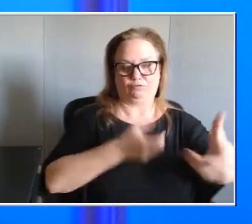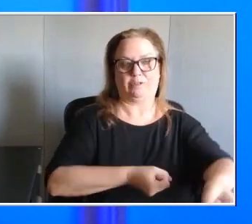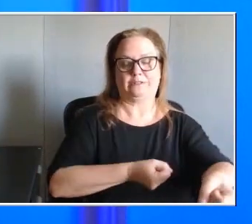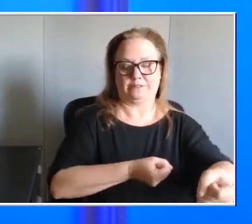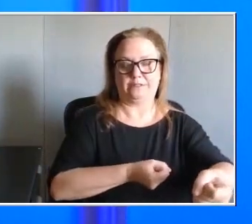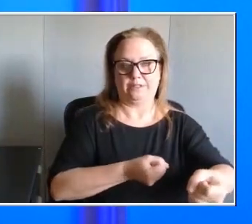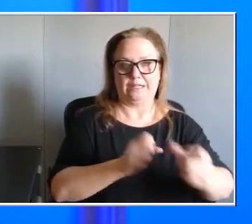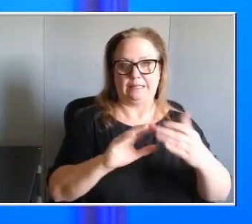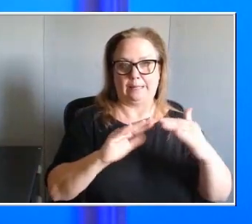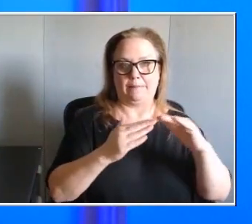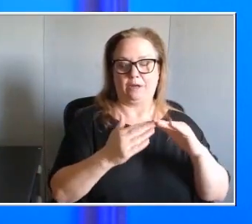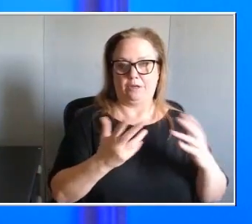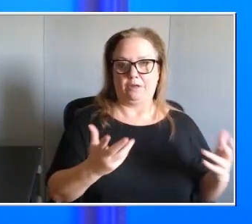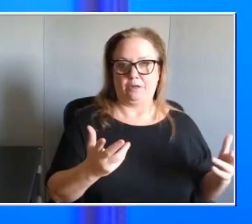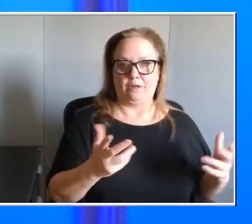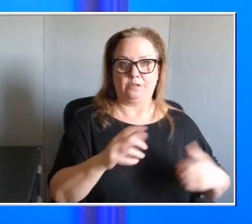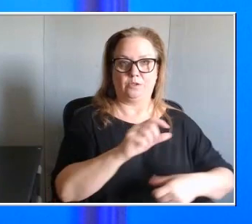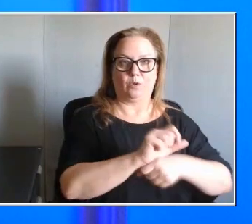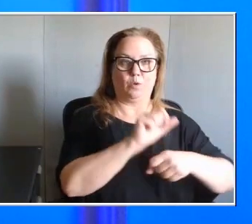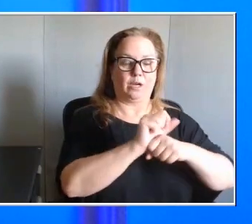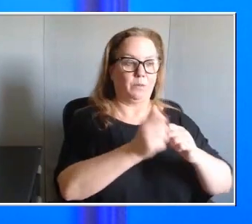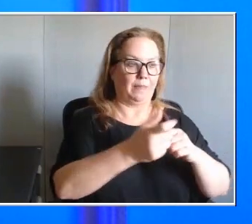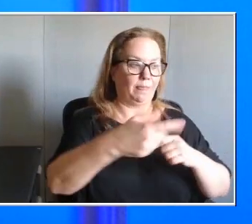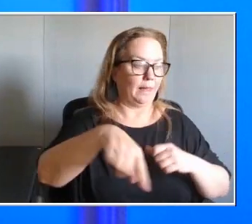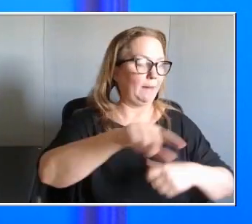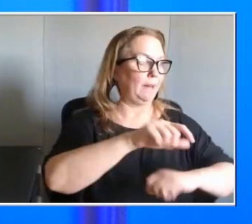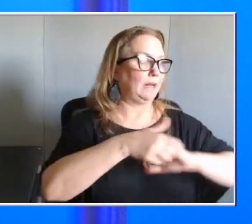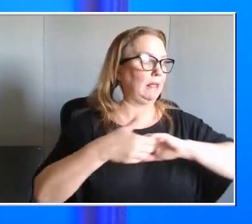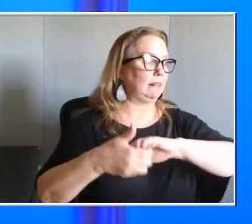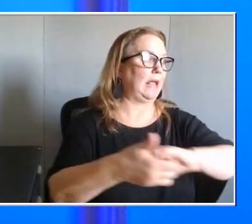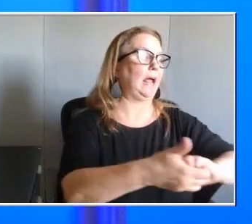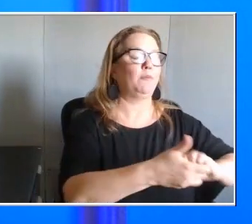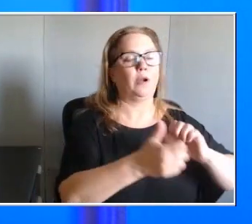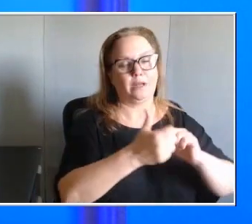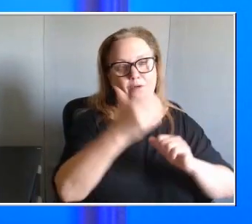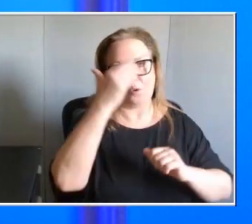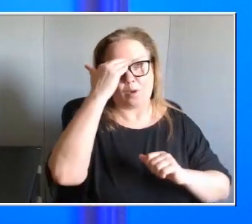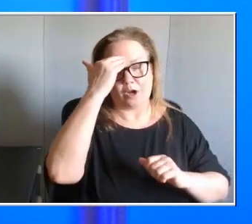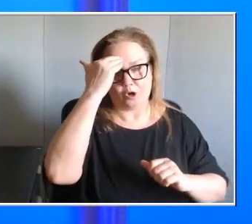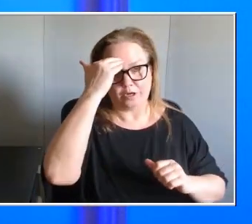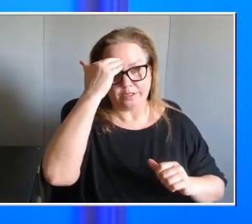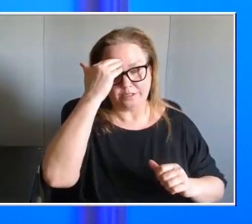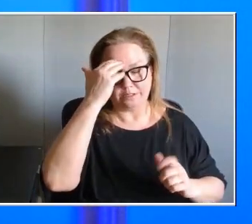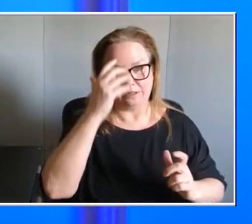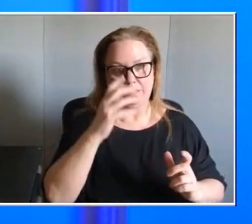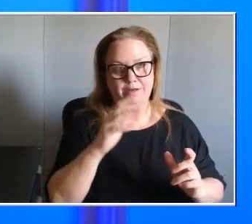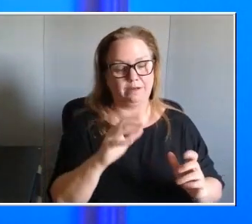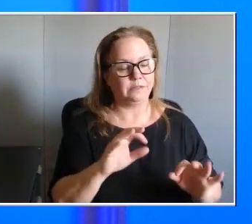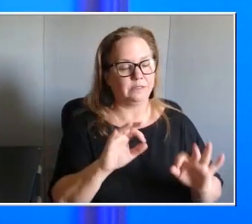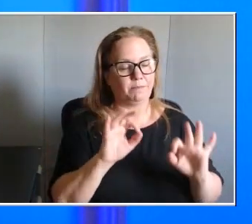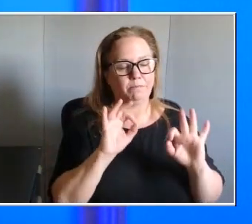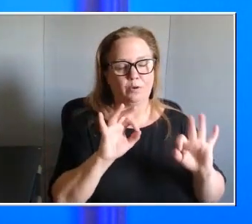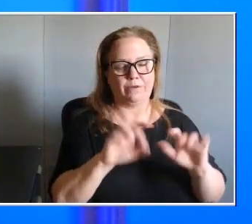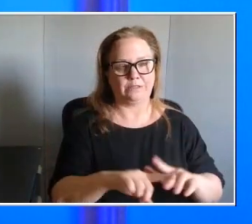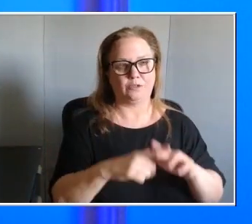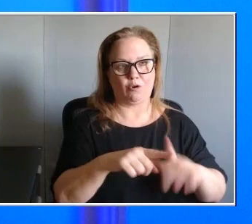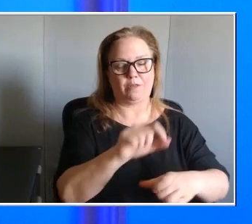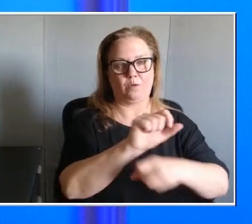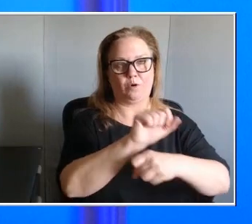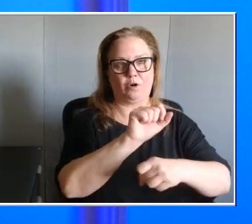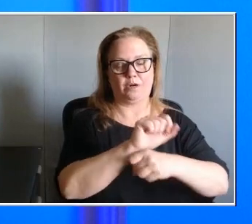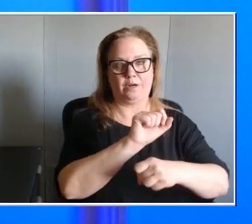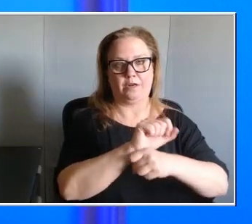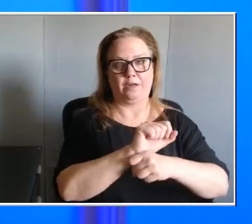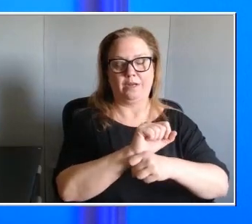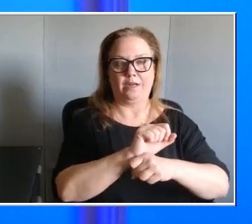the community. So working with them in collaboration to create awareness was the perfect start of this work, because it's really grassroots